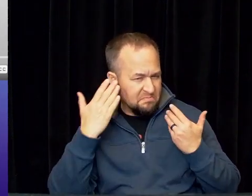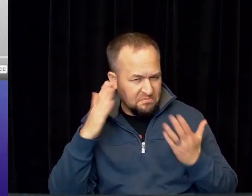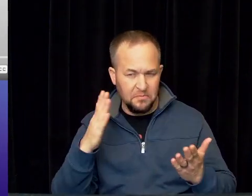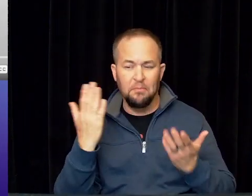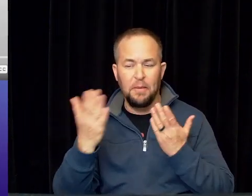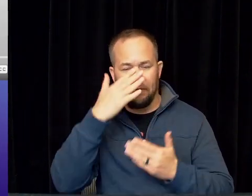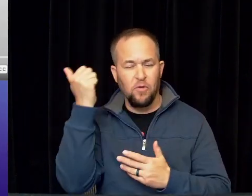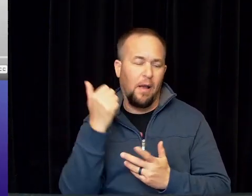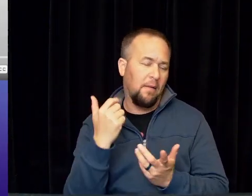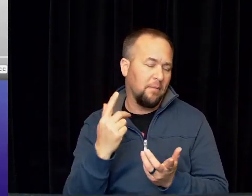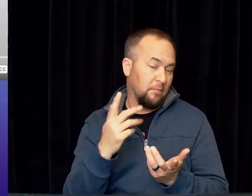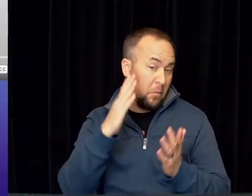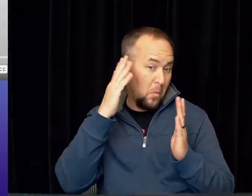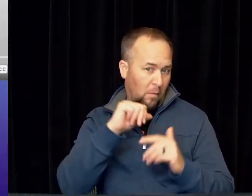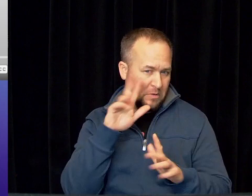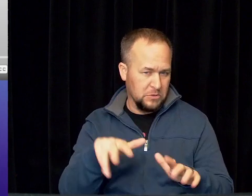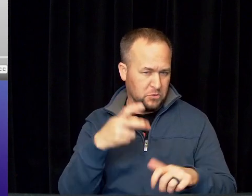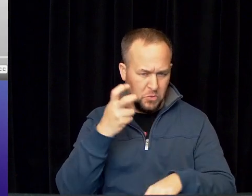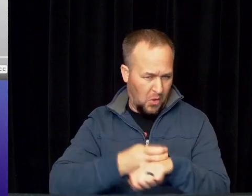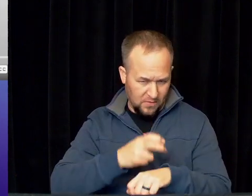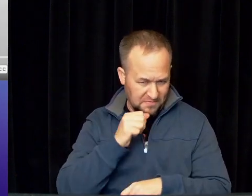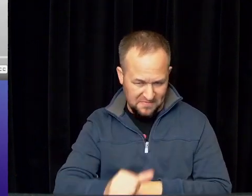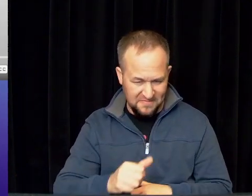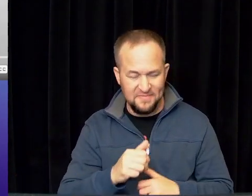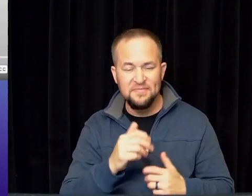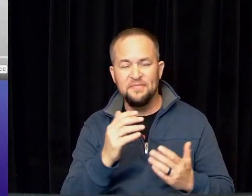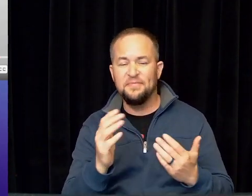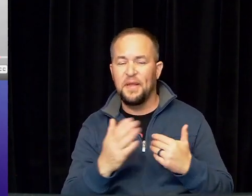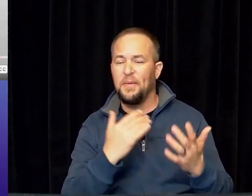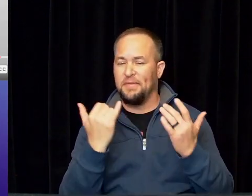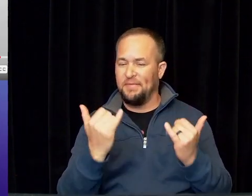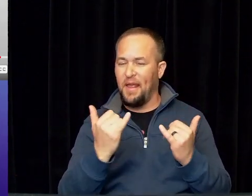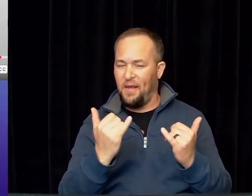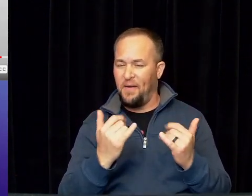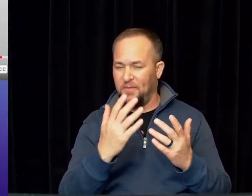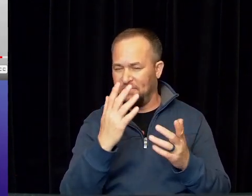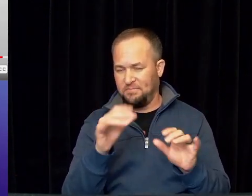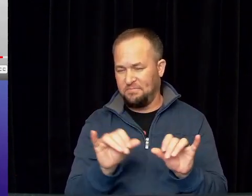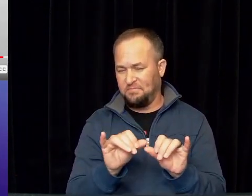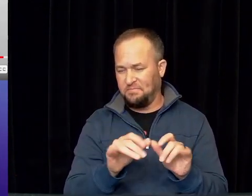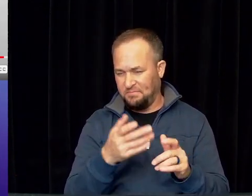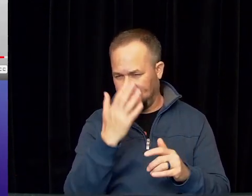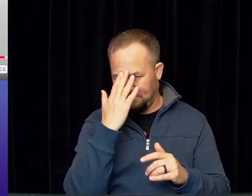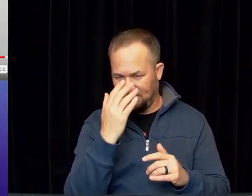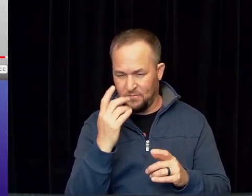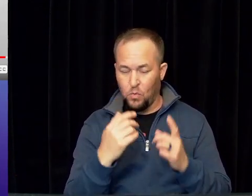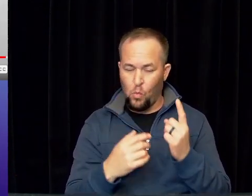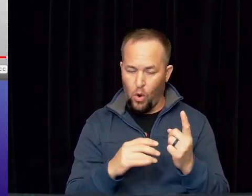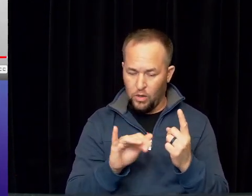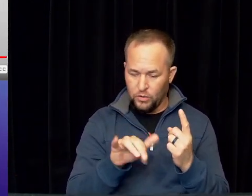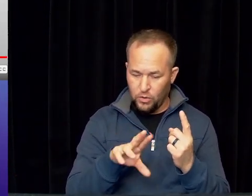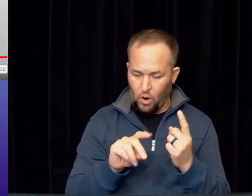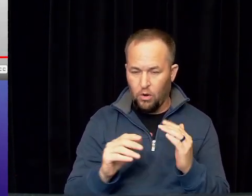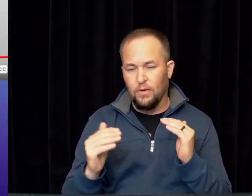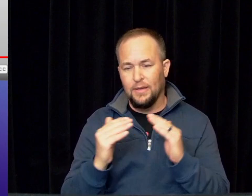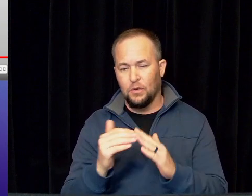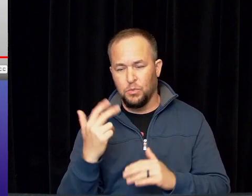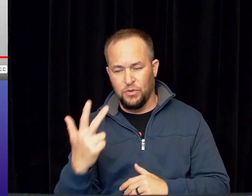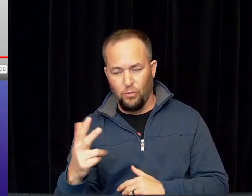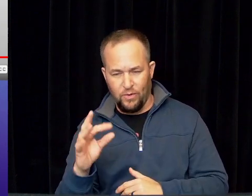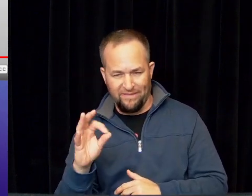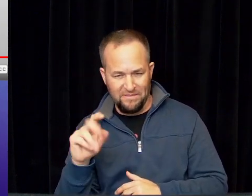too challenging of a question. But now you have that dimensional analysis if needed. 1 yard, there are 3 feet.